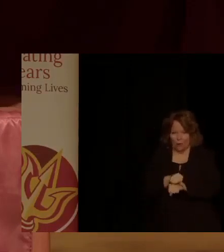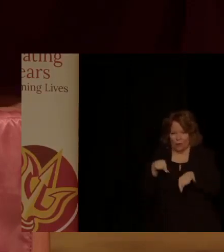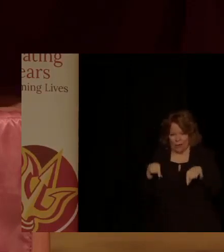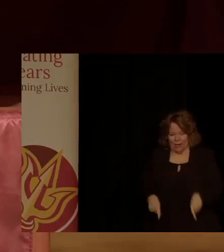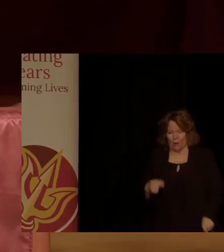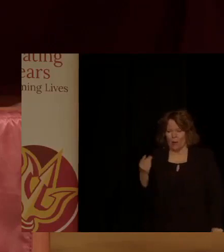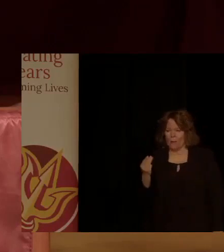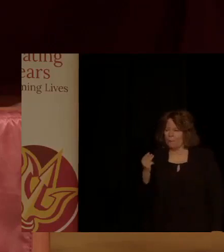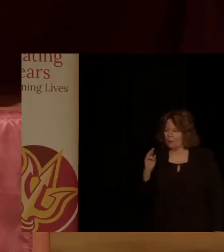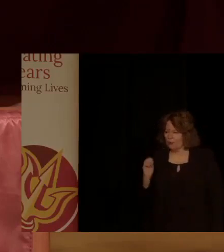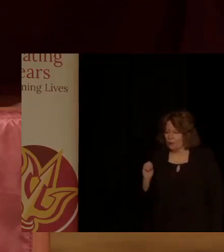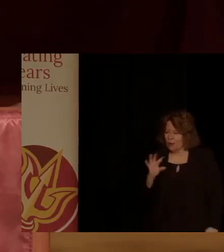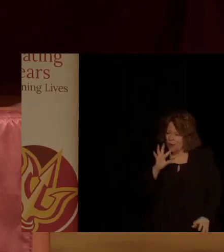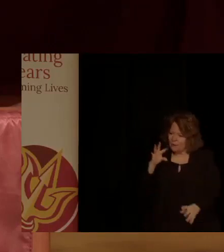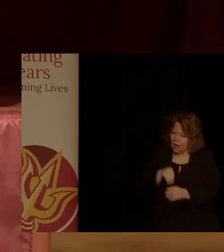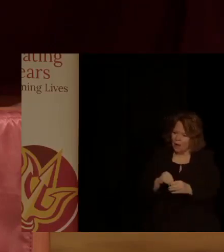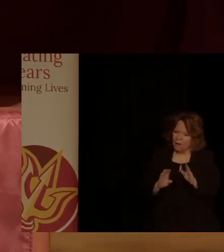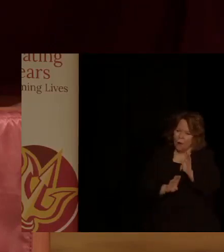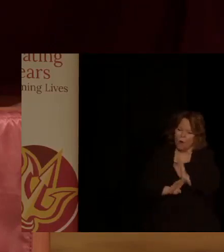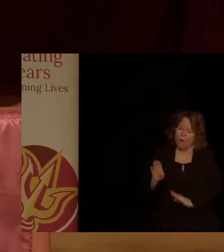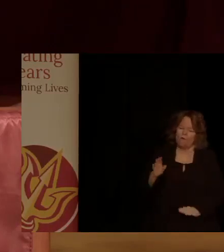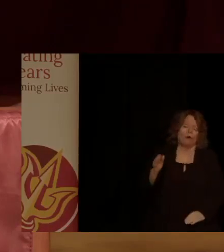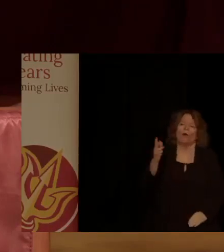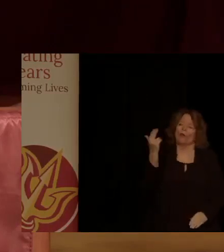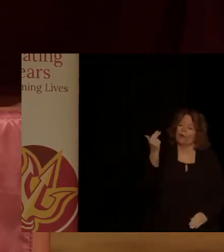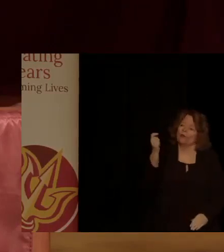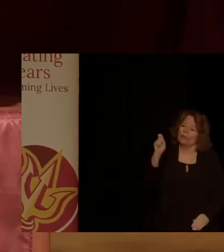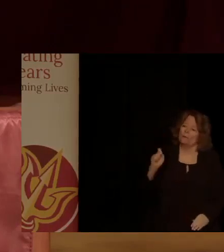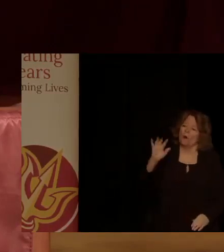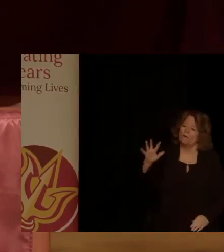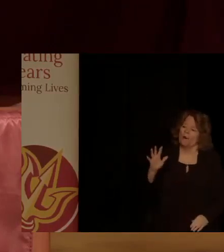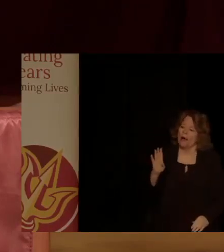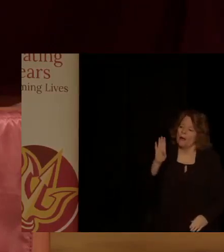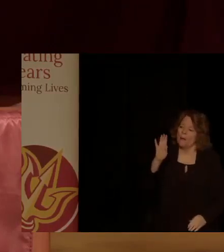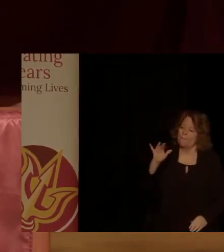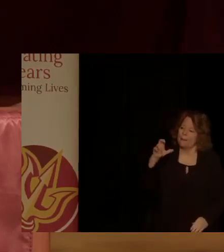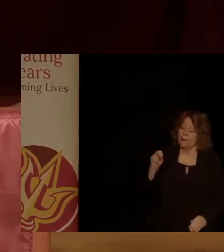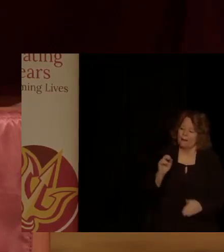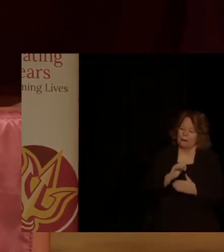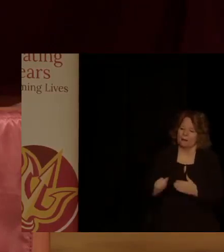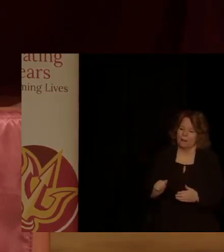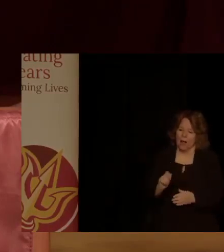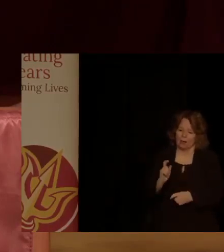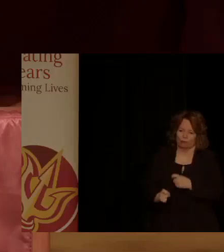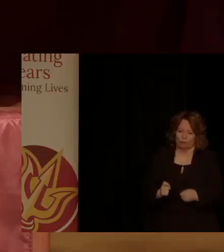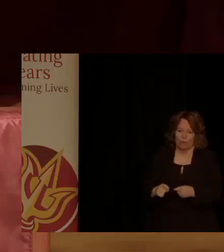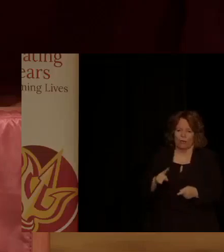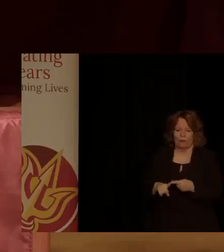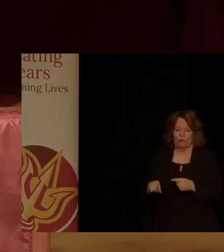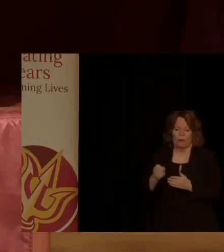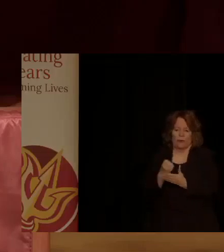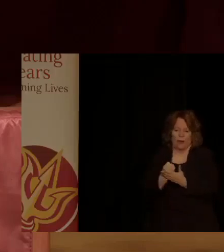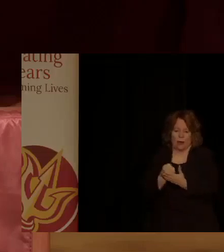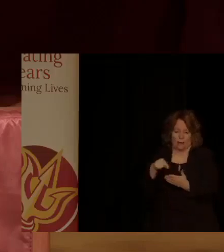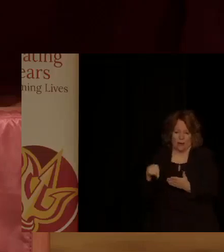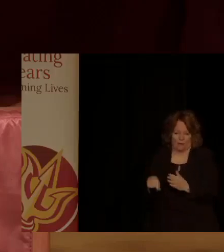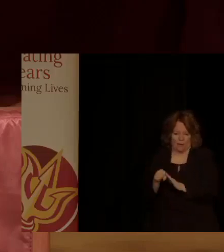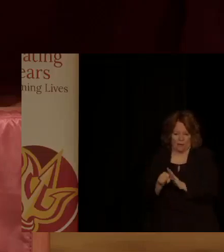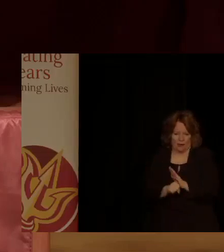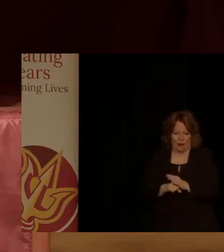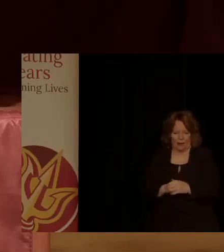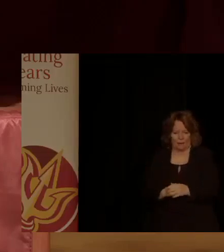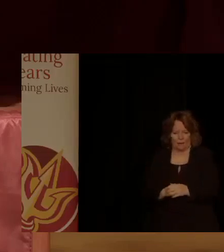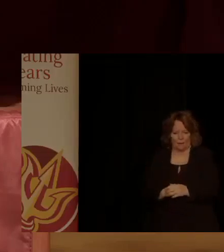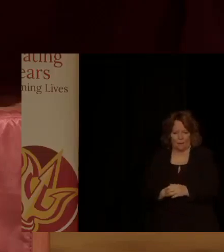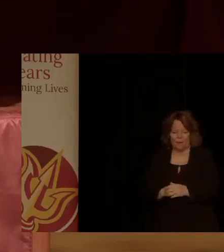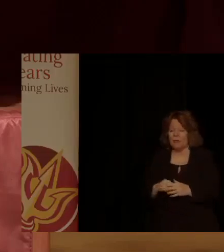contribute more than $13.5 billion annually to the state's economy. With investments from the state